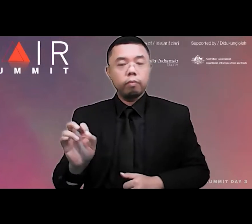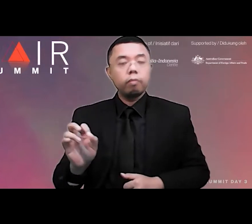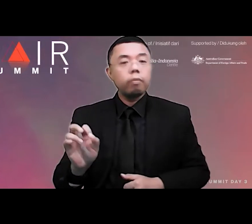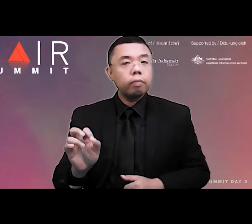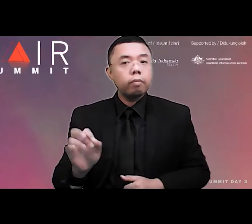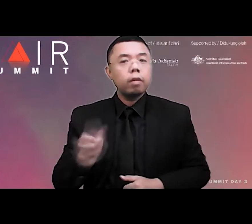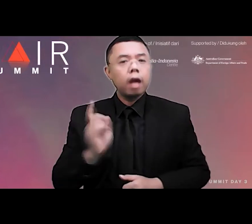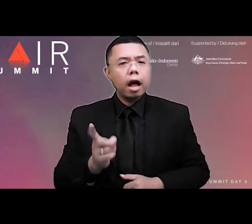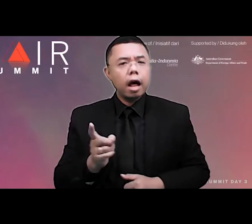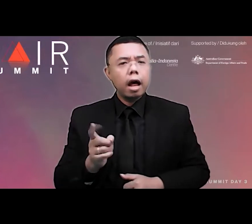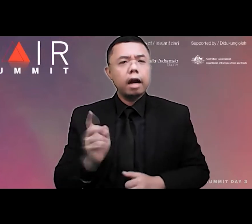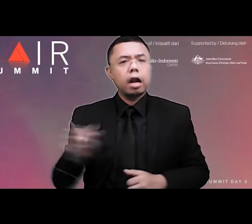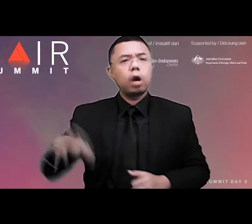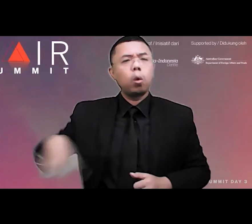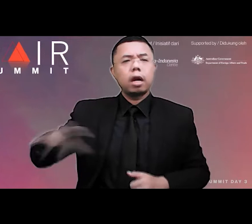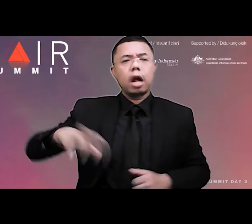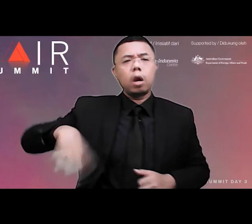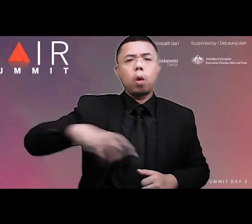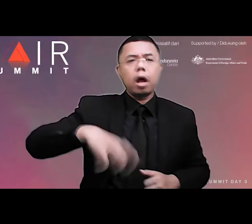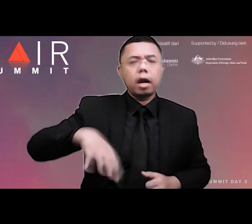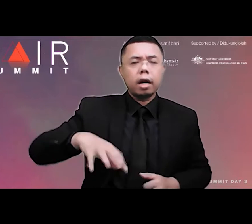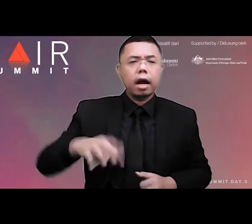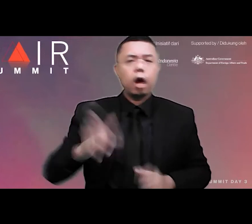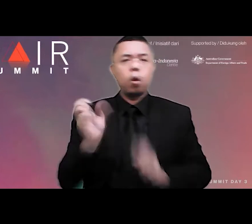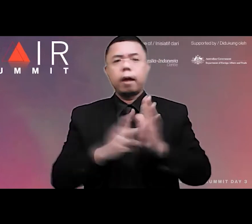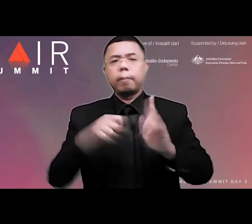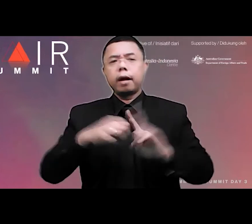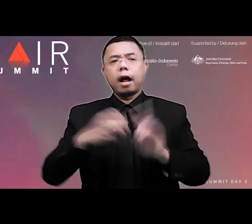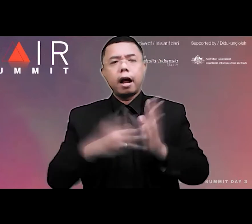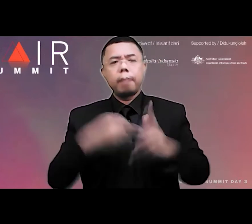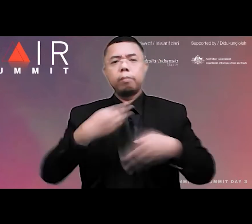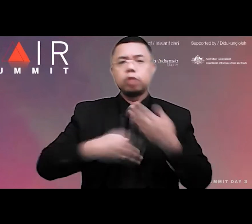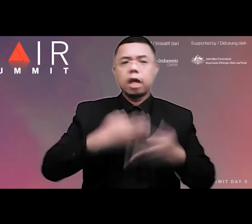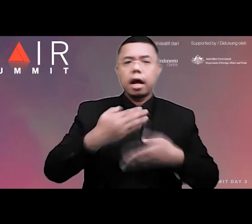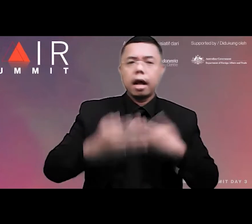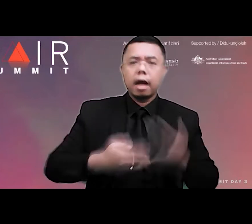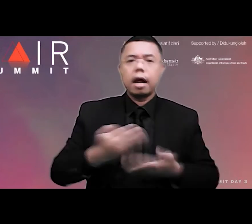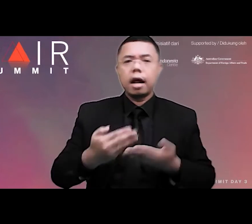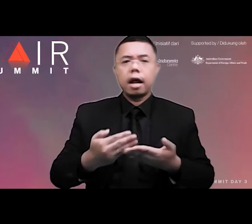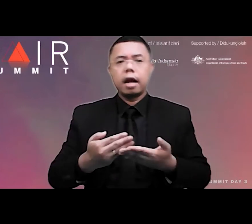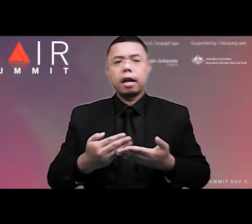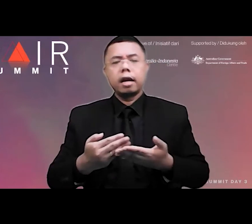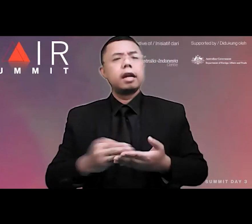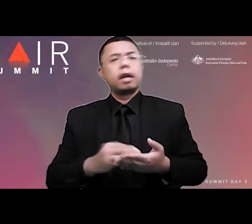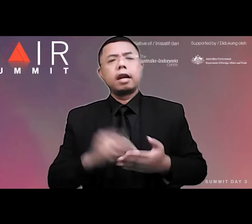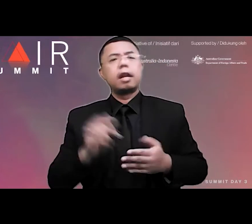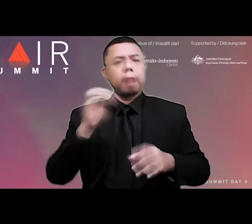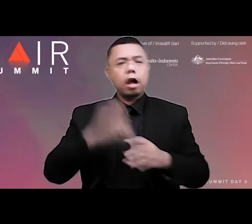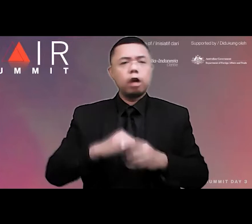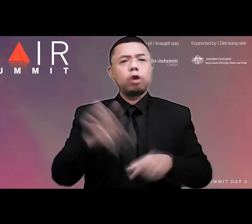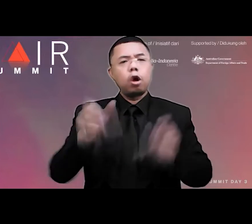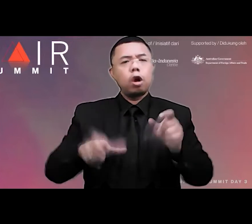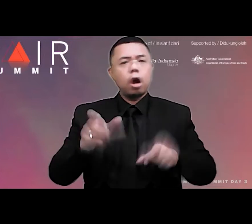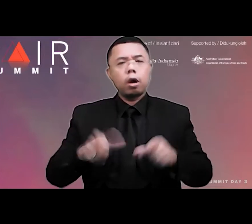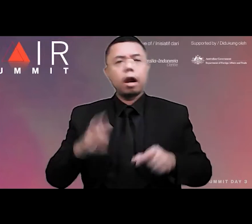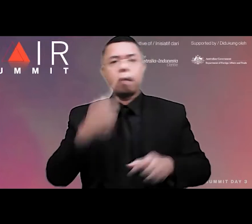medium enterprise corporation, as well as other economic stakeholders. We are blessed that the